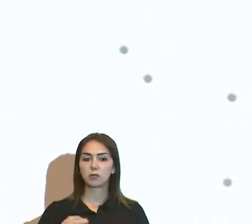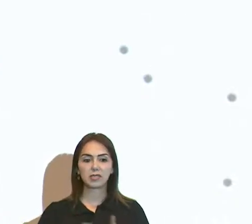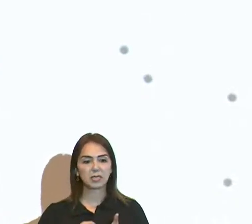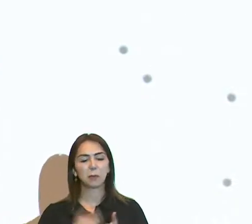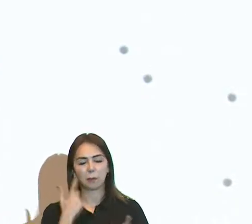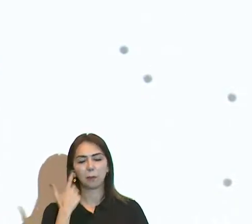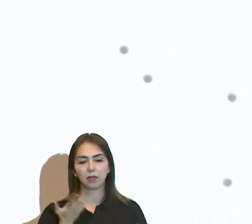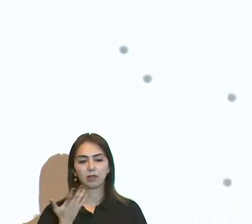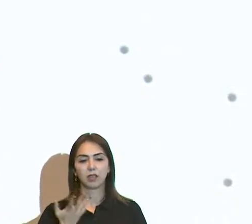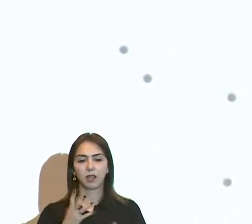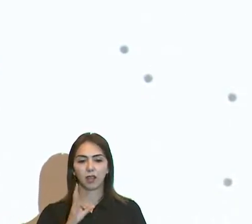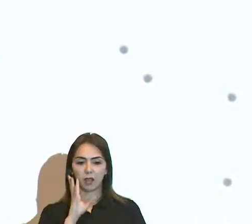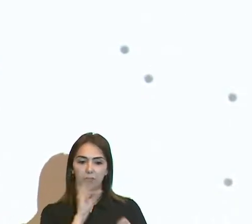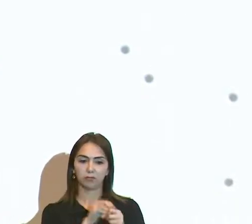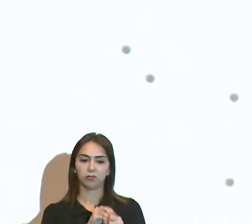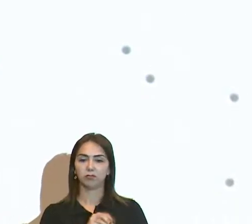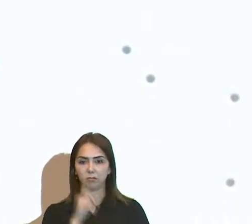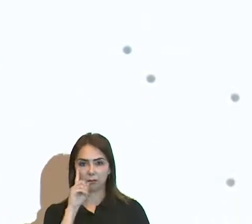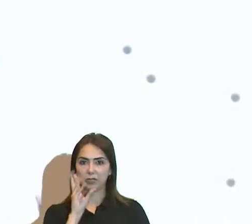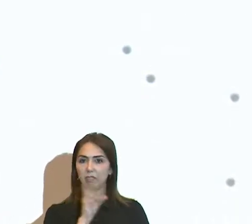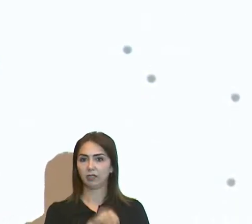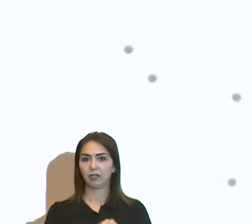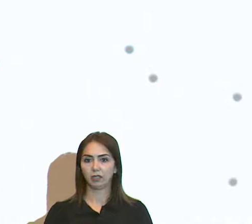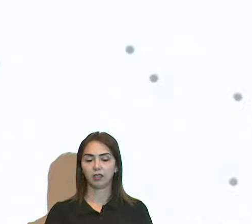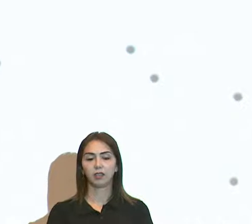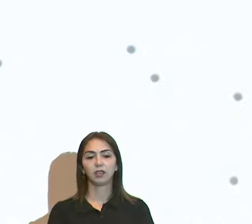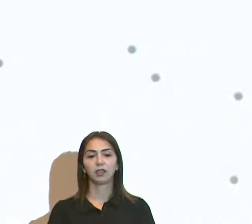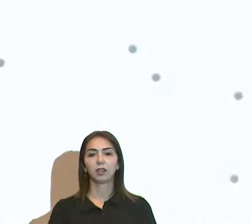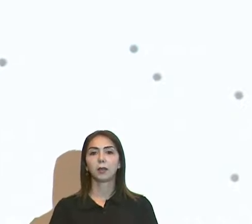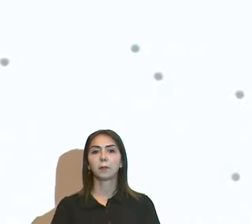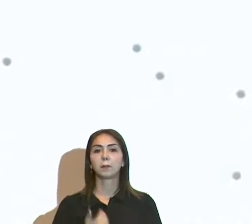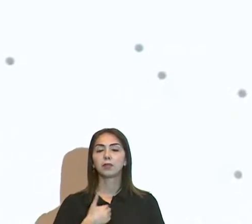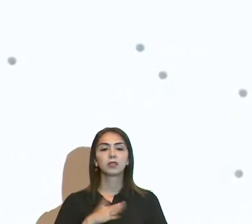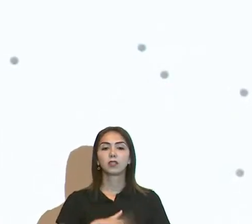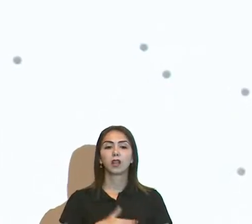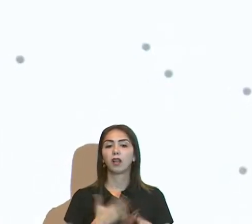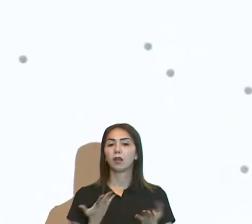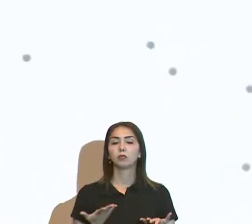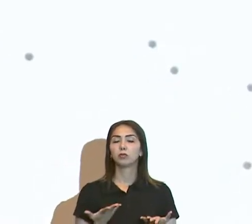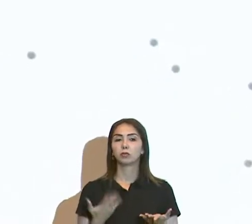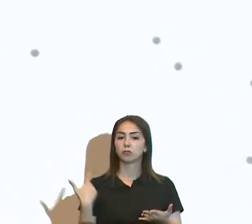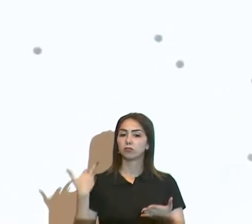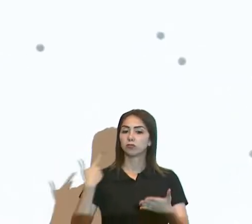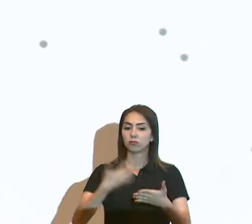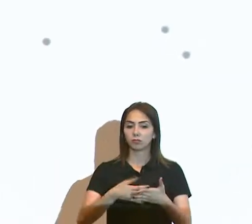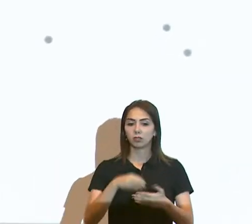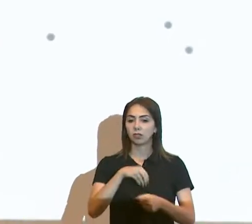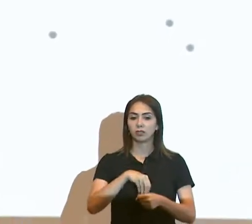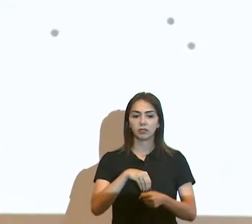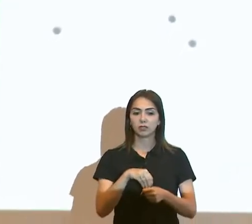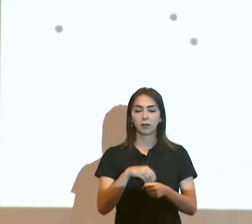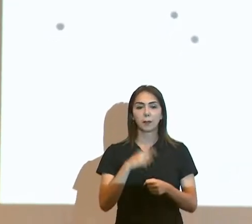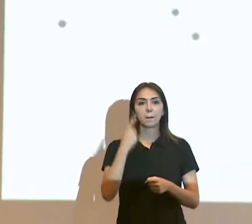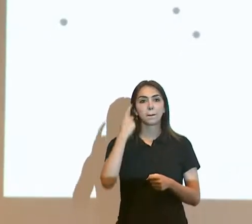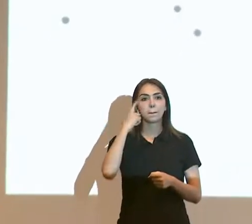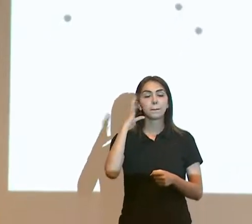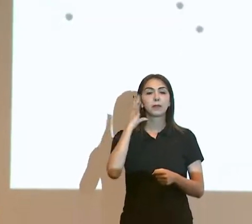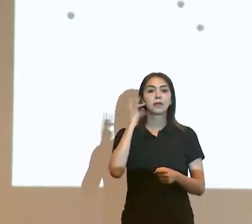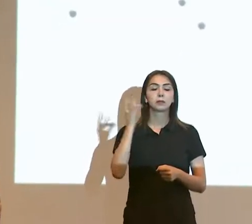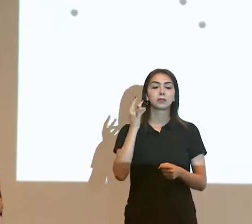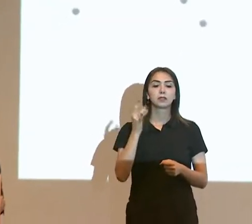and they would tell us they would reveal us more information about